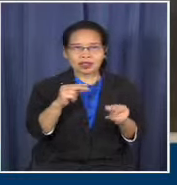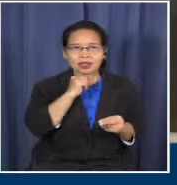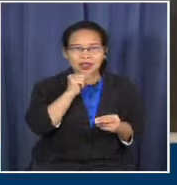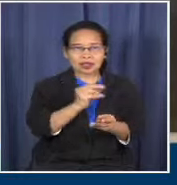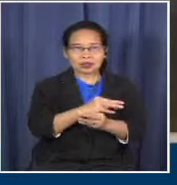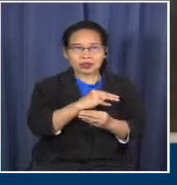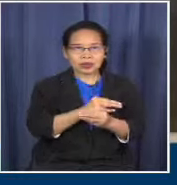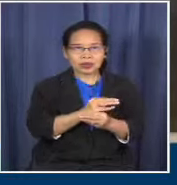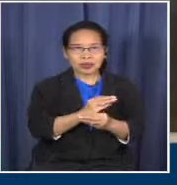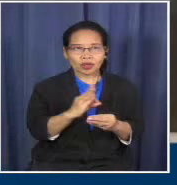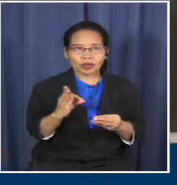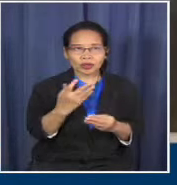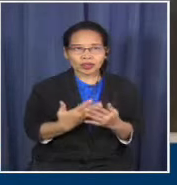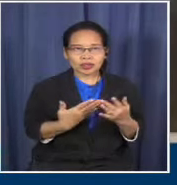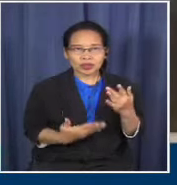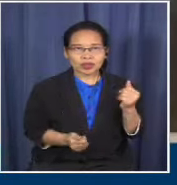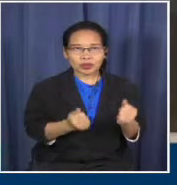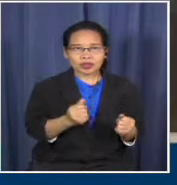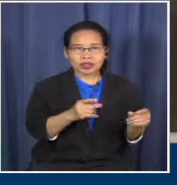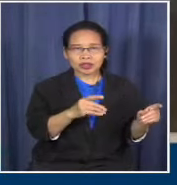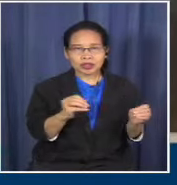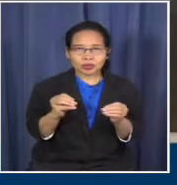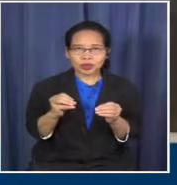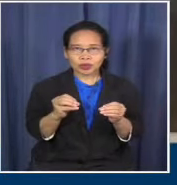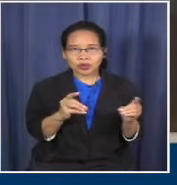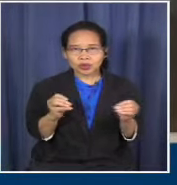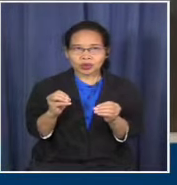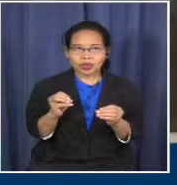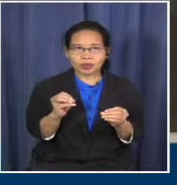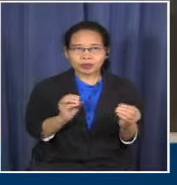were not made of things which do appear.